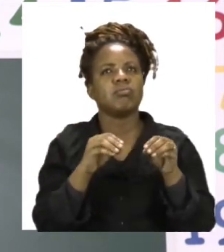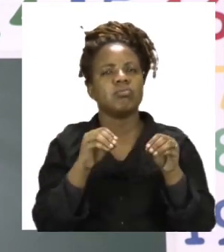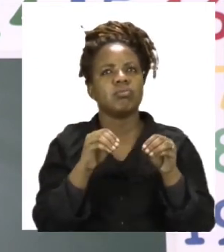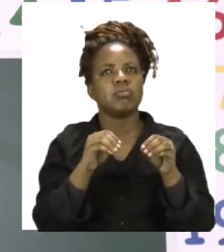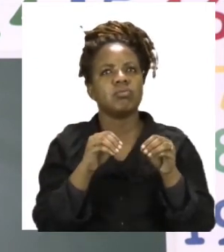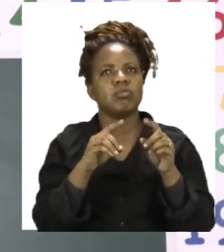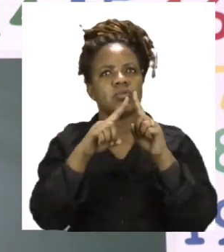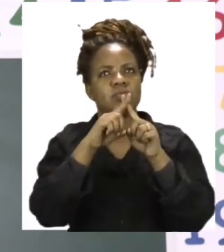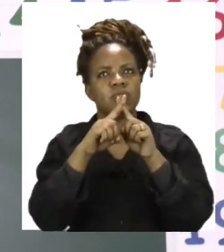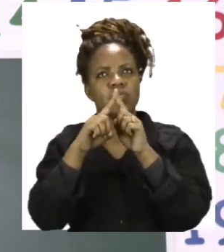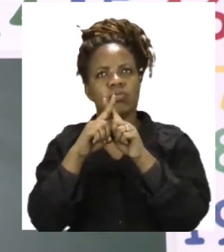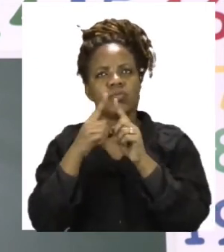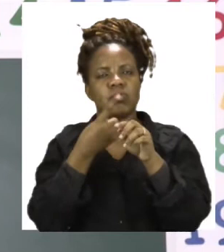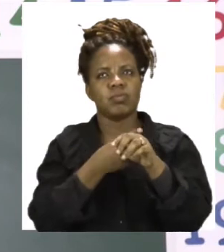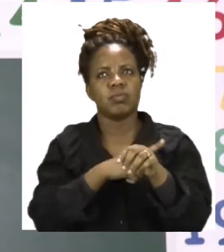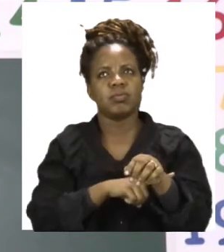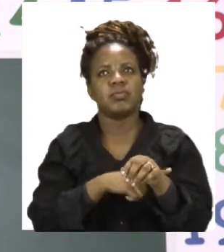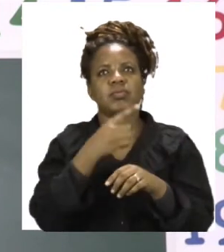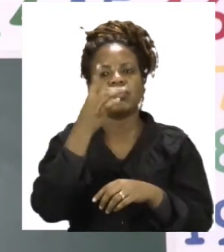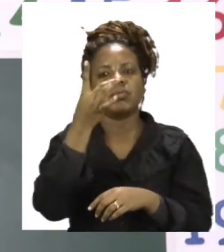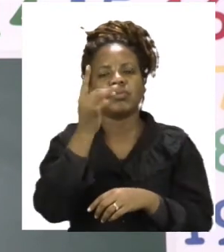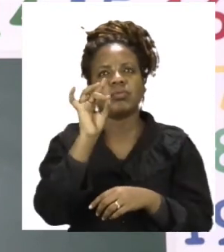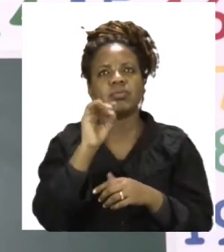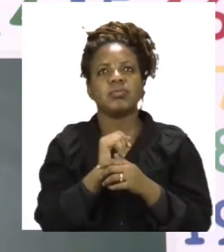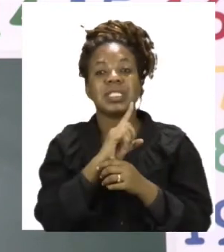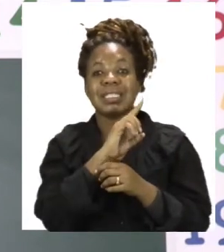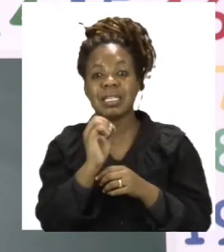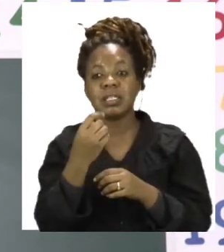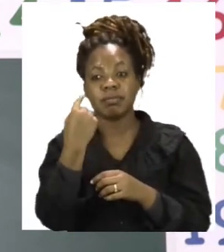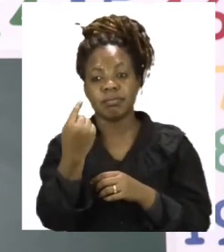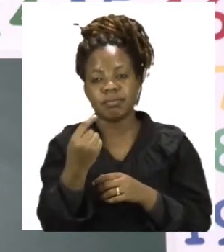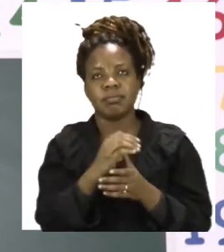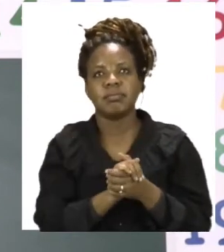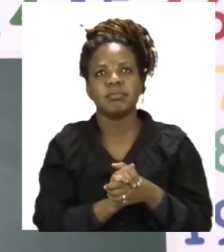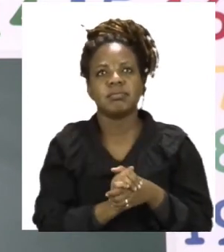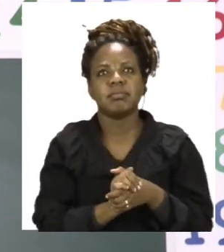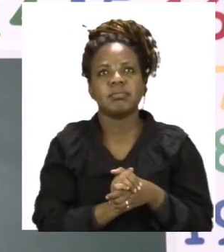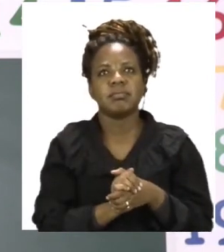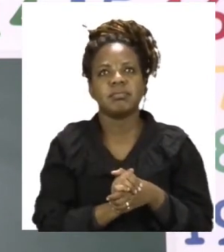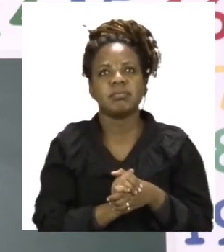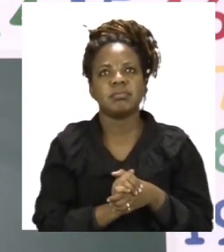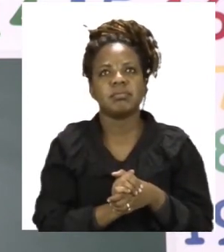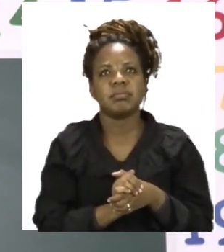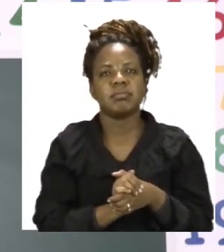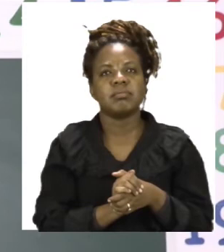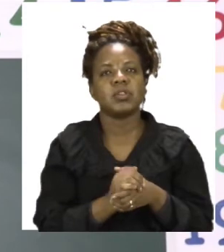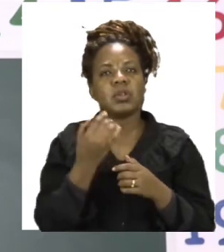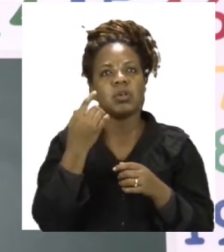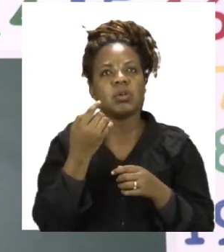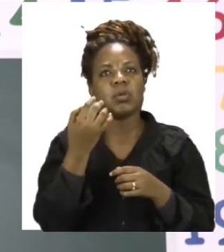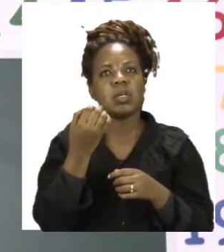your answer. The first thing that we're going to do is we're going to have counters. Now remember, counters